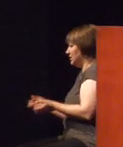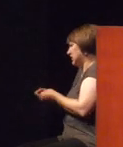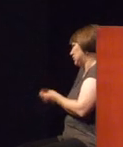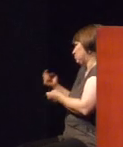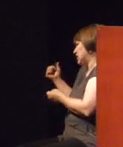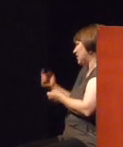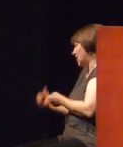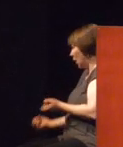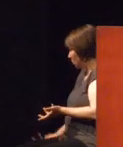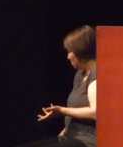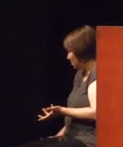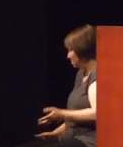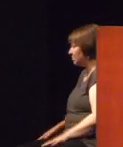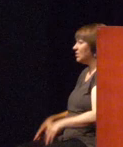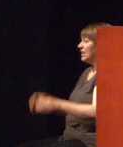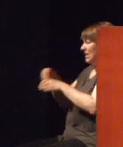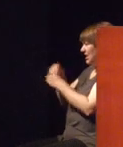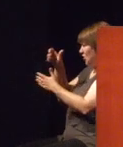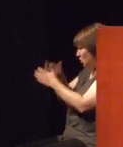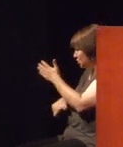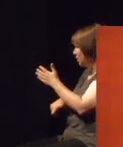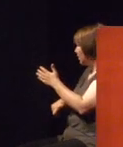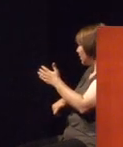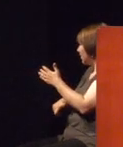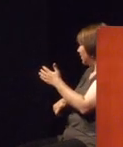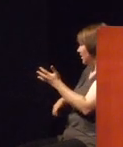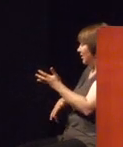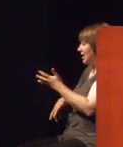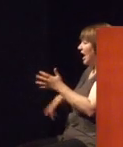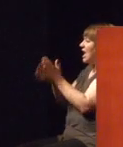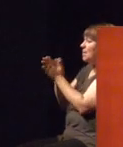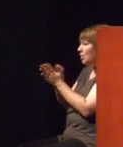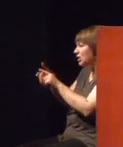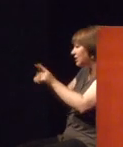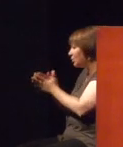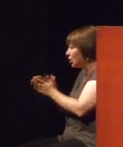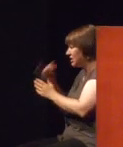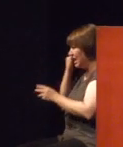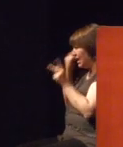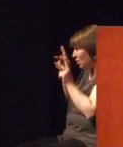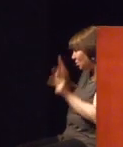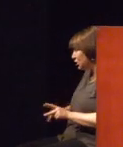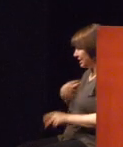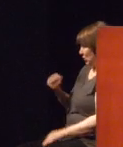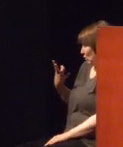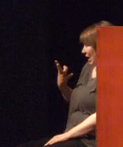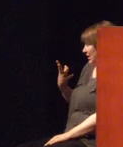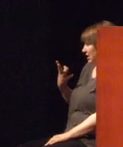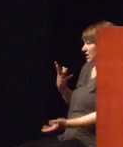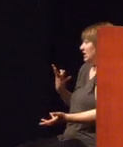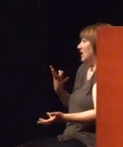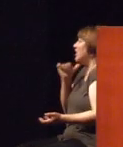in newspaper articles and lots of fictional books, if somebody is white,